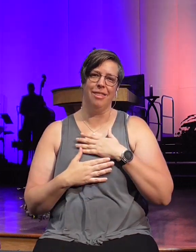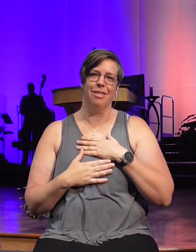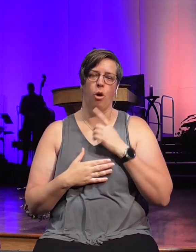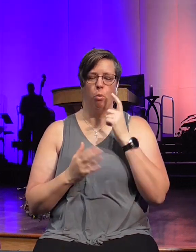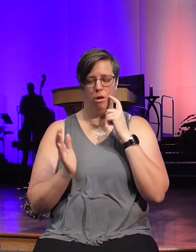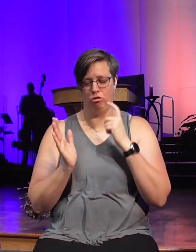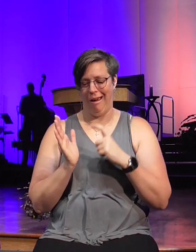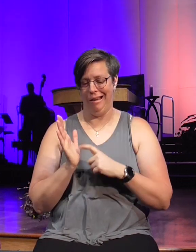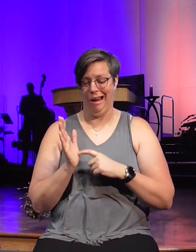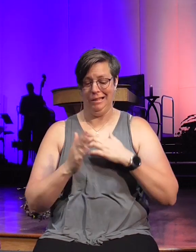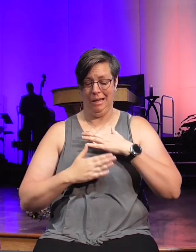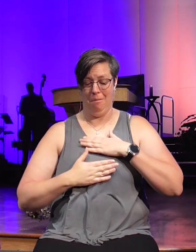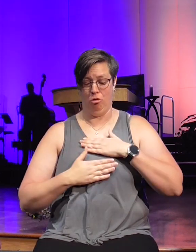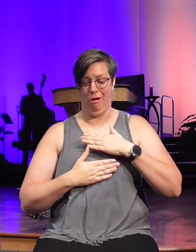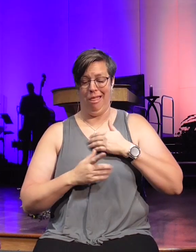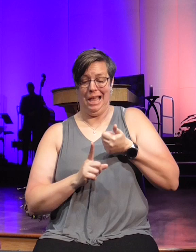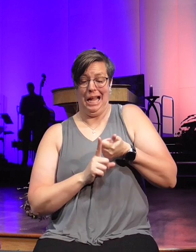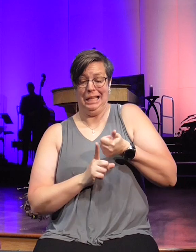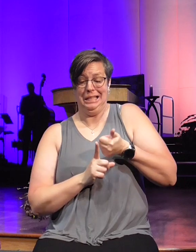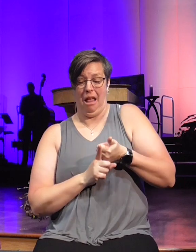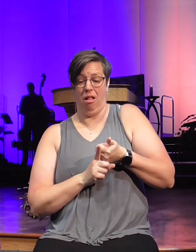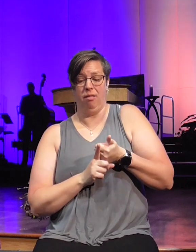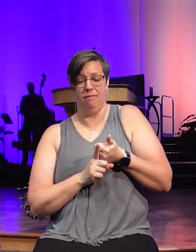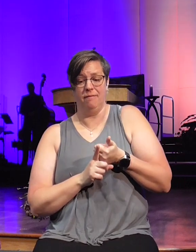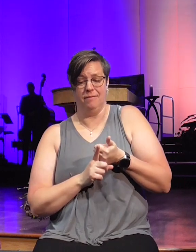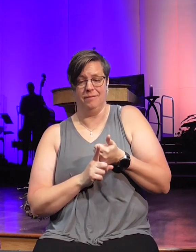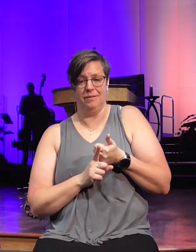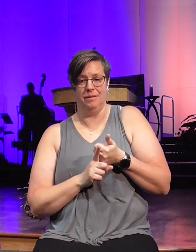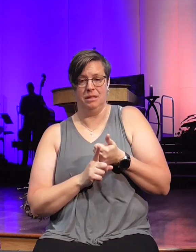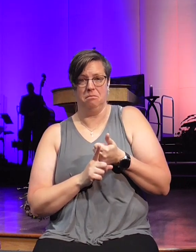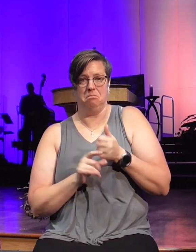recognizing that the breath itself is light.